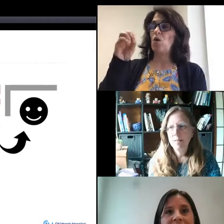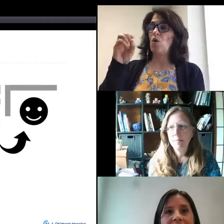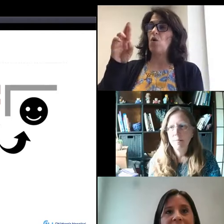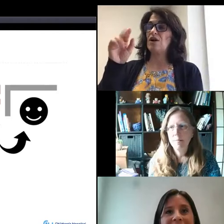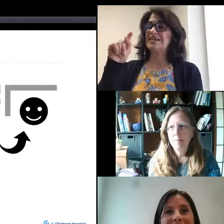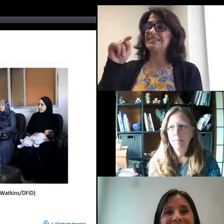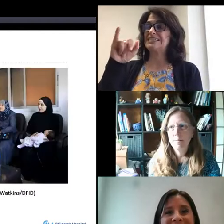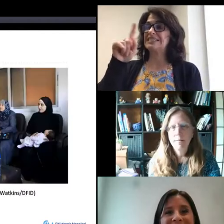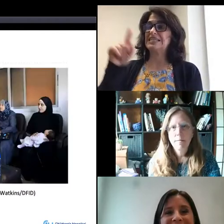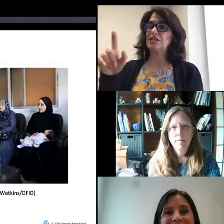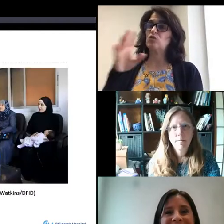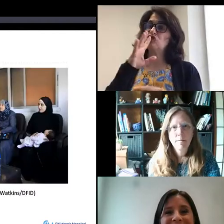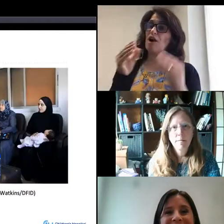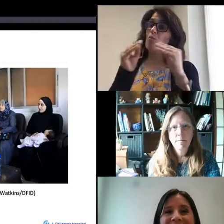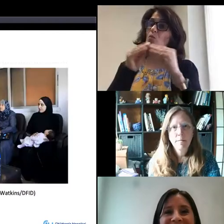interpreters.